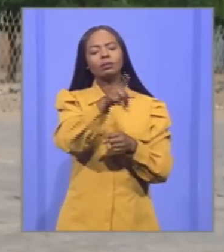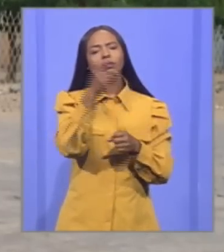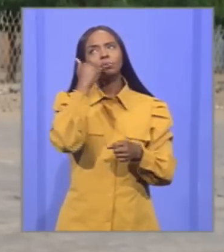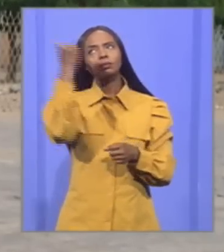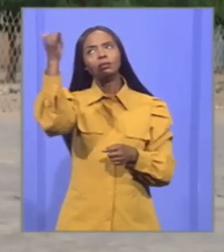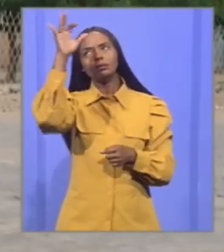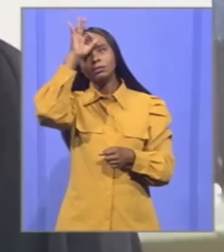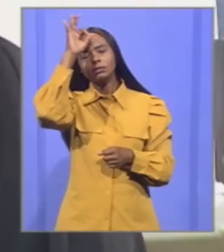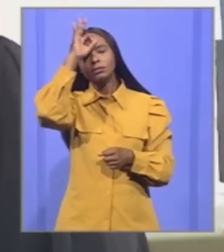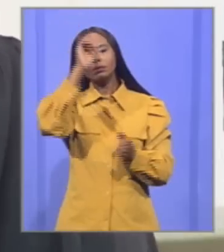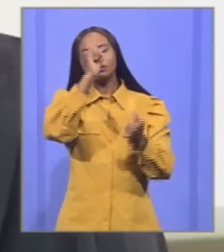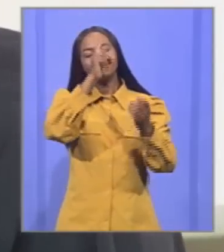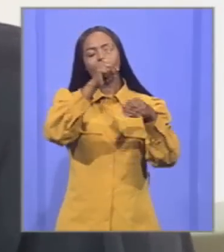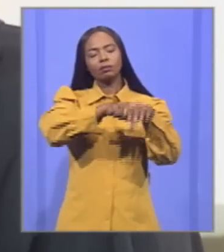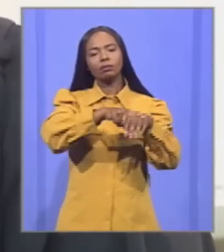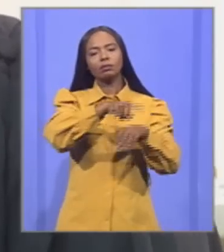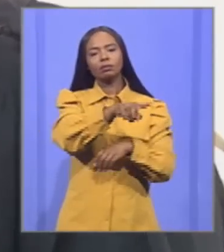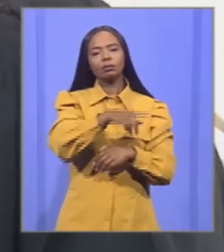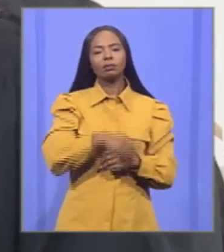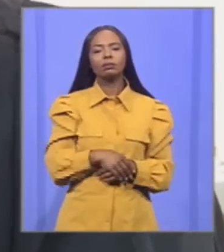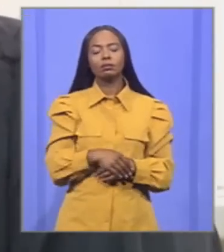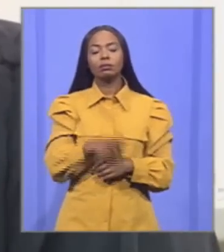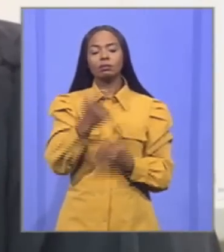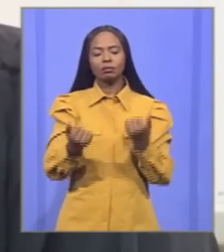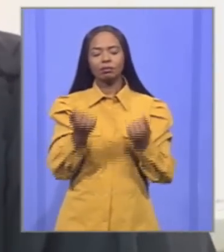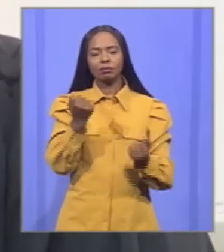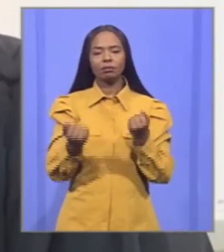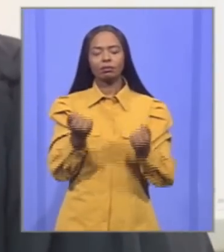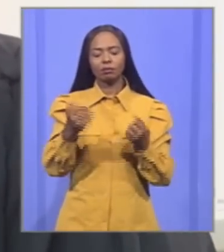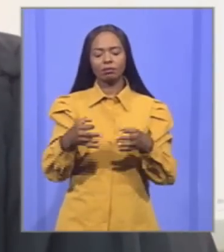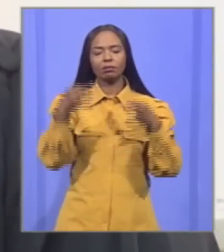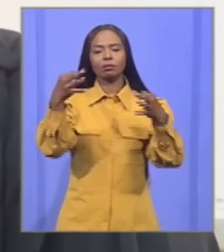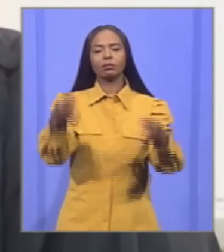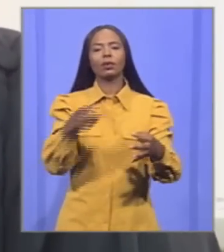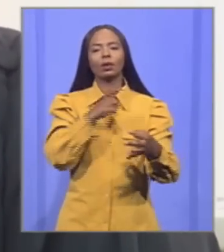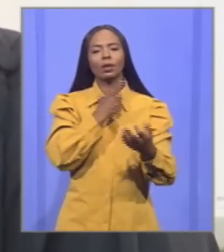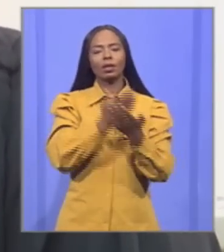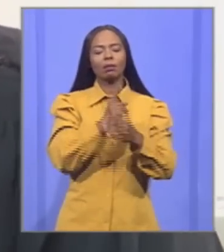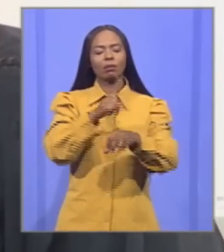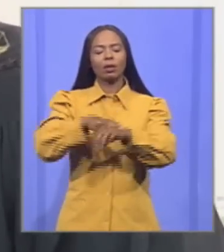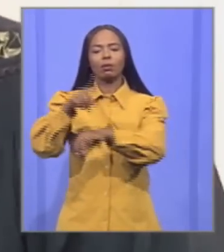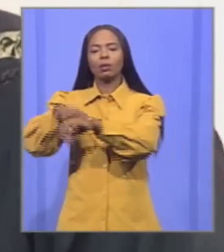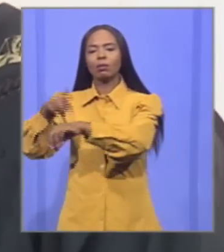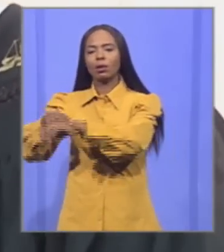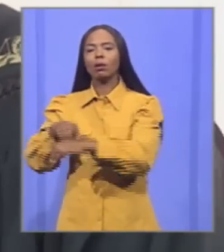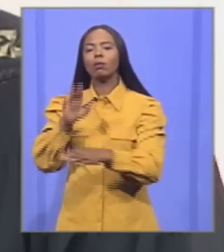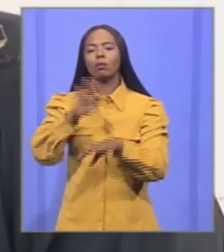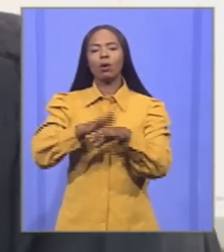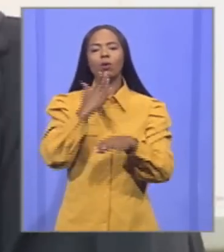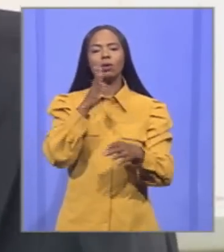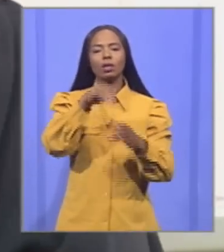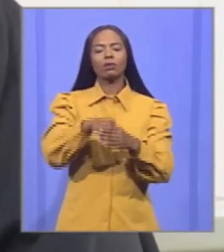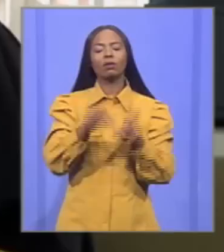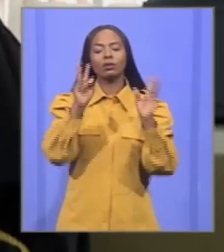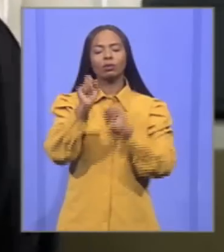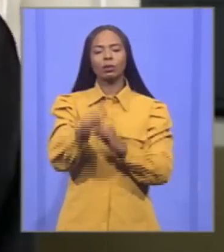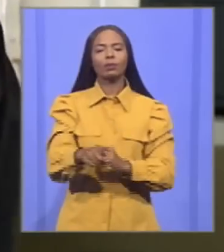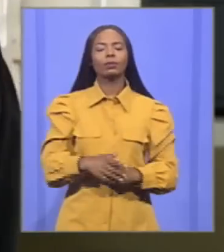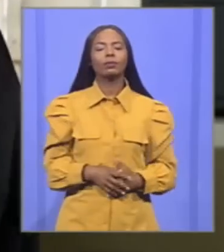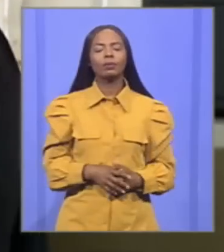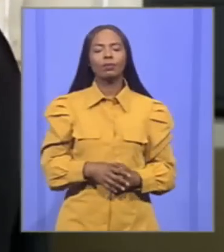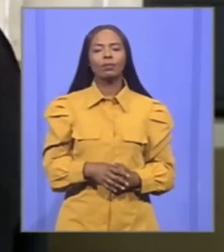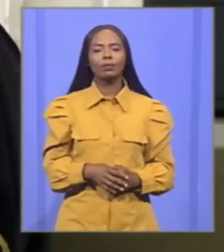maphodisa. Botšhotšhisi bo kgopetše gore molato o šutišwe gore ba kgone go swara bagononelwa ba bangwe bao ba amegago molatong wo. There